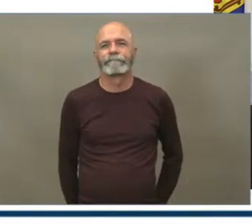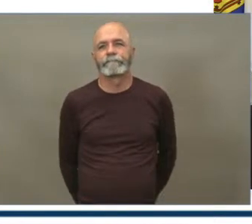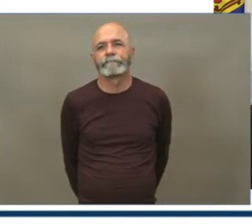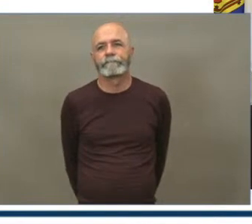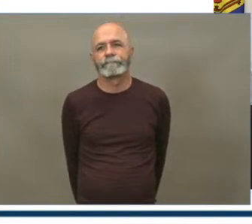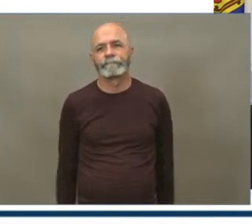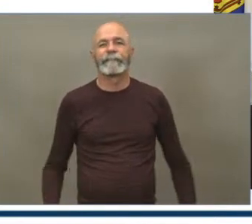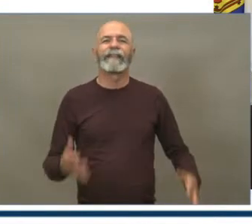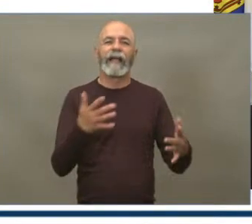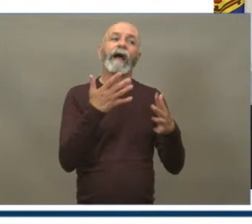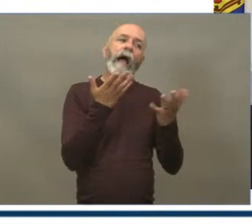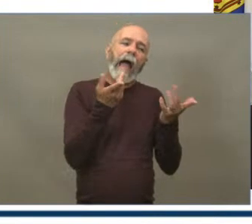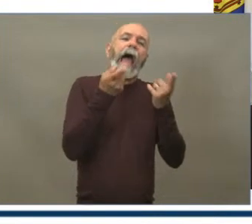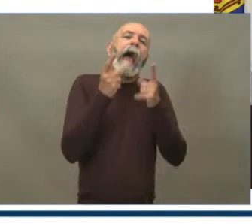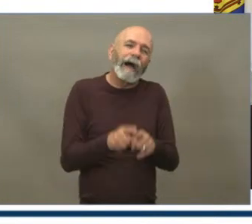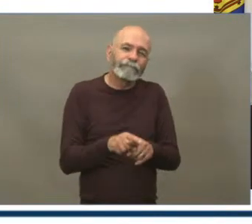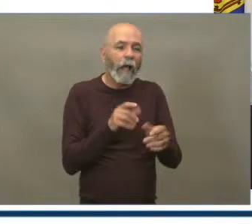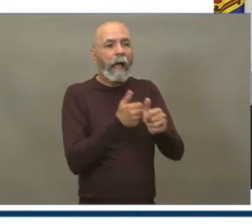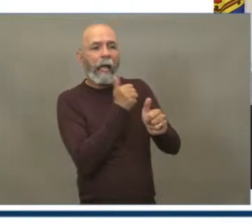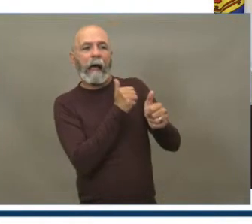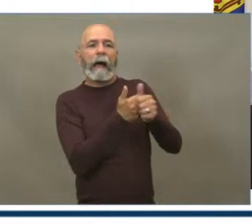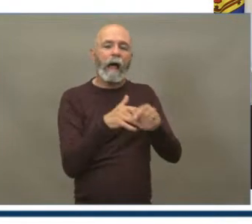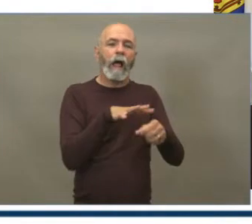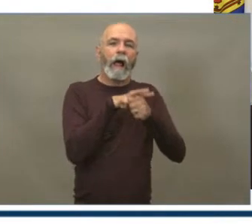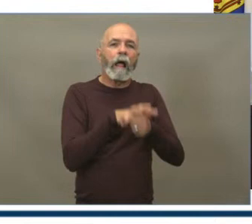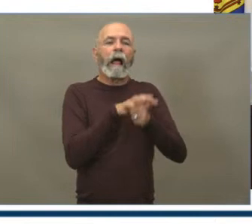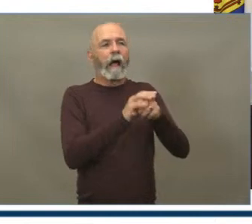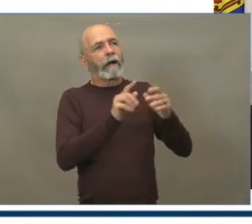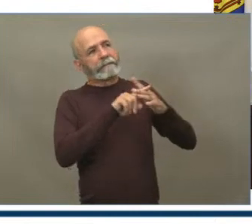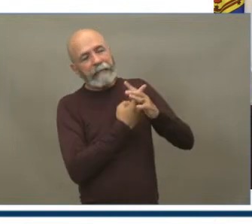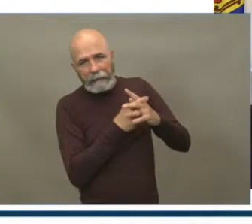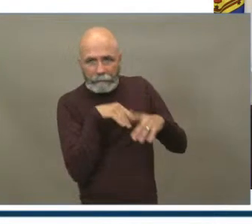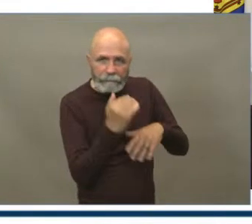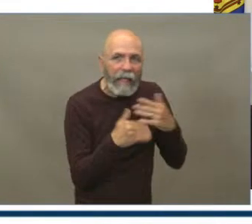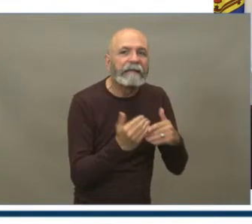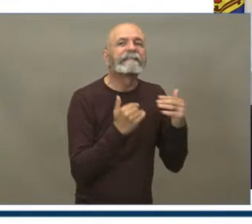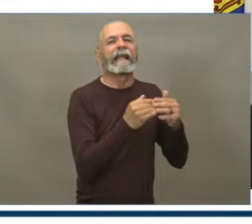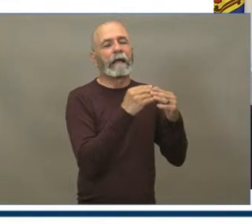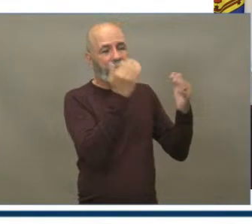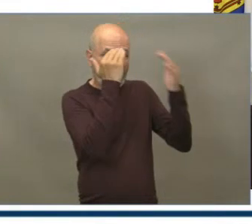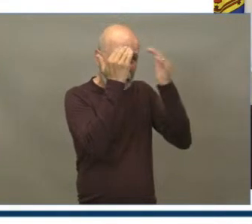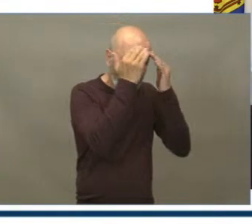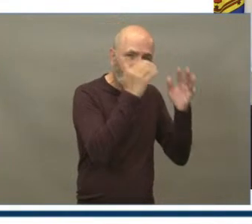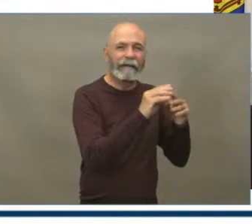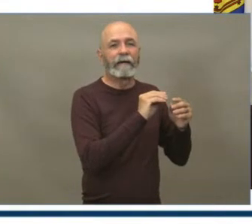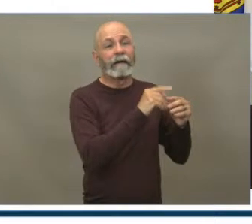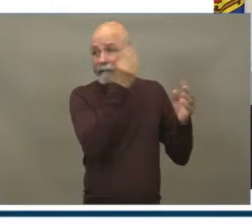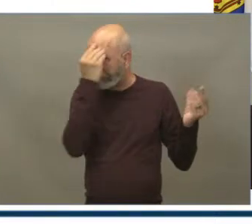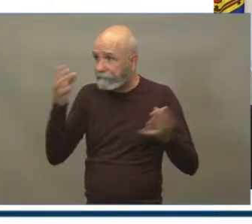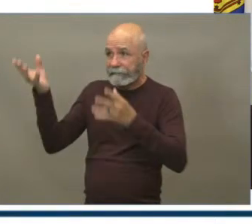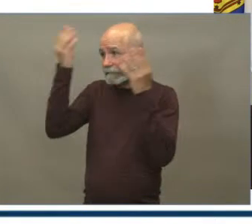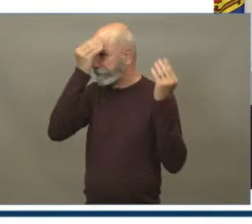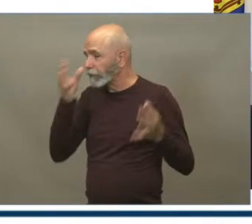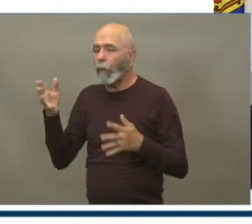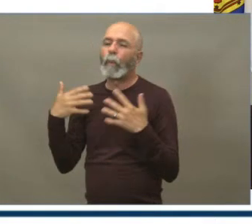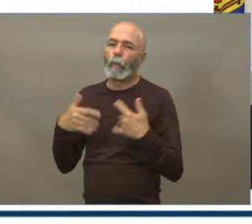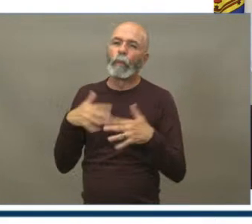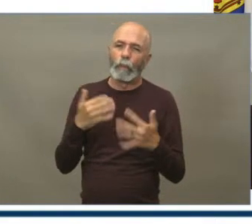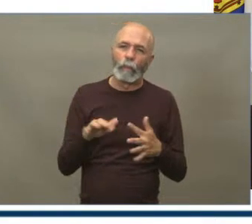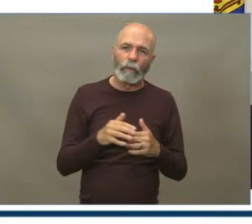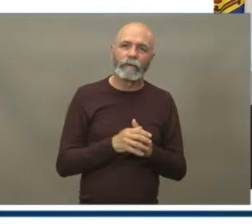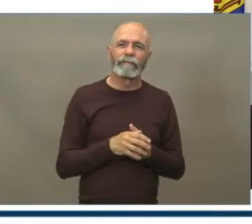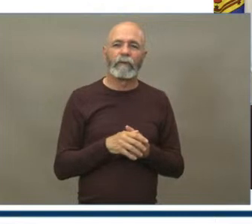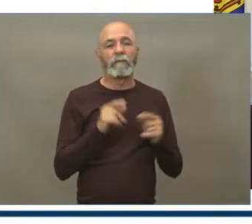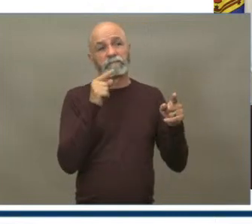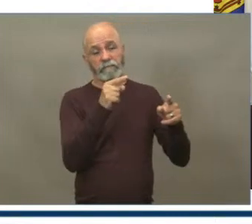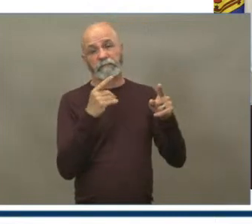that's involved in getting these cases to the point where they're reported publicly, I'm wondering how confidently you can say